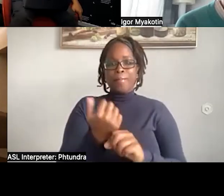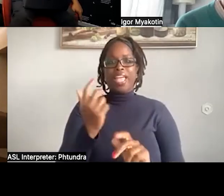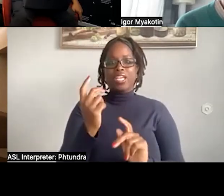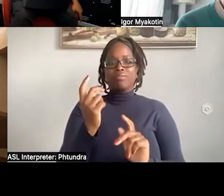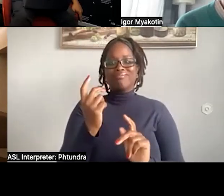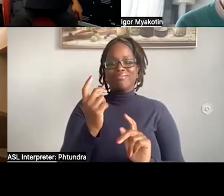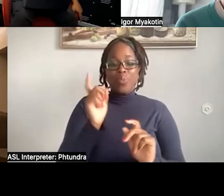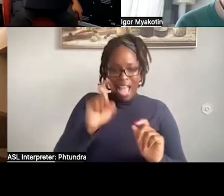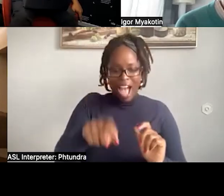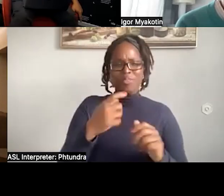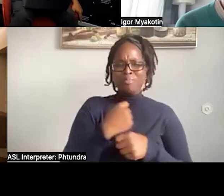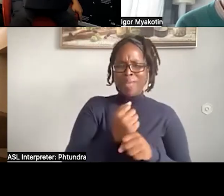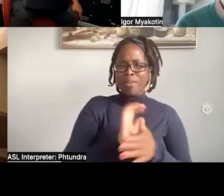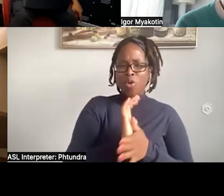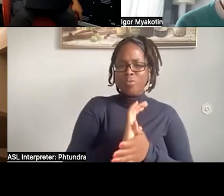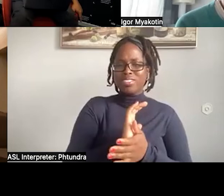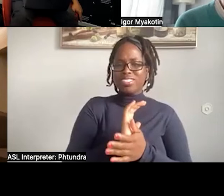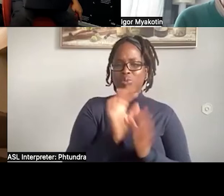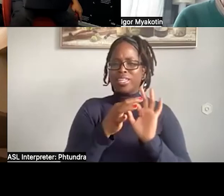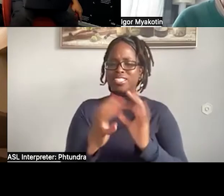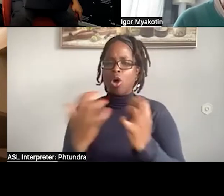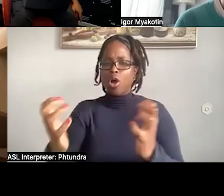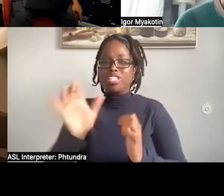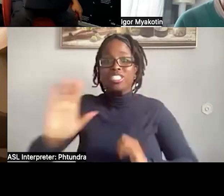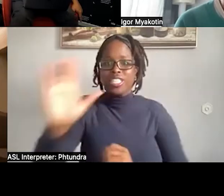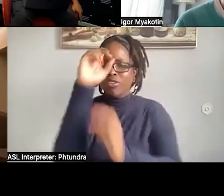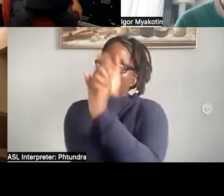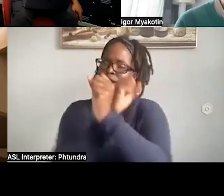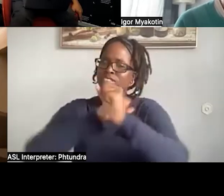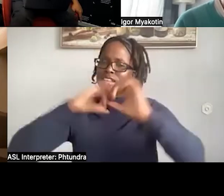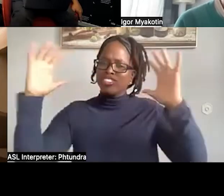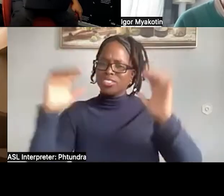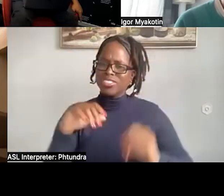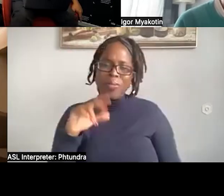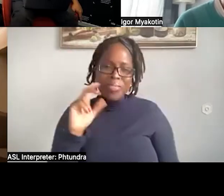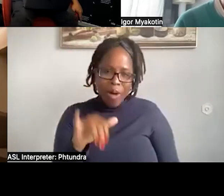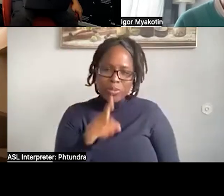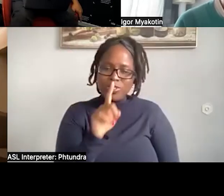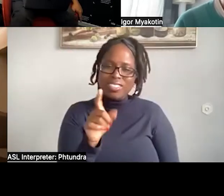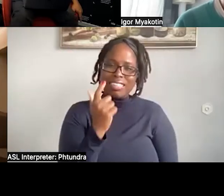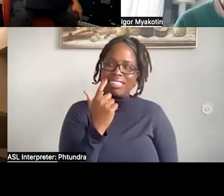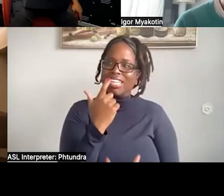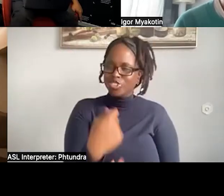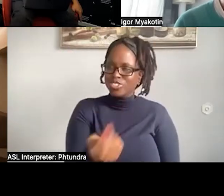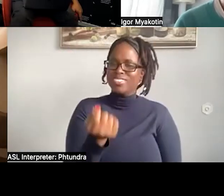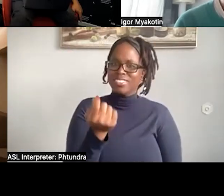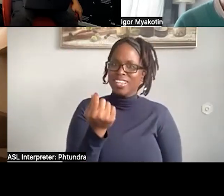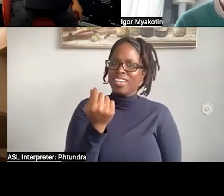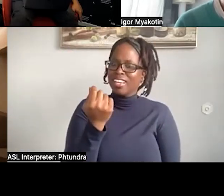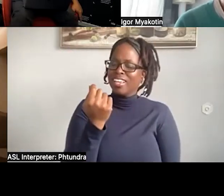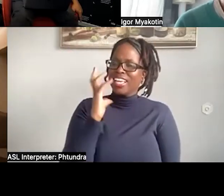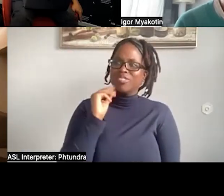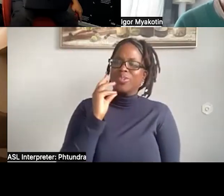us. Like, it was a very weird experience. I mean, like, many times, like, okay,